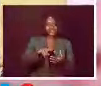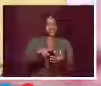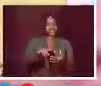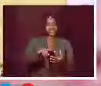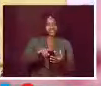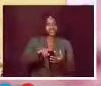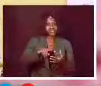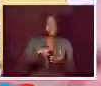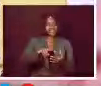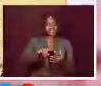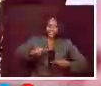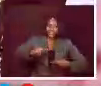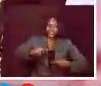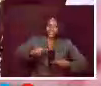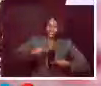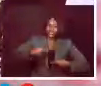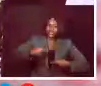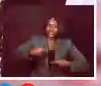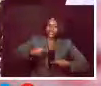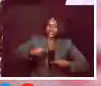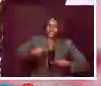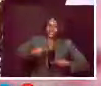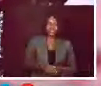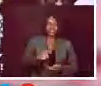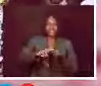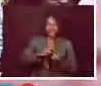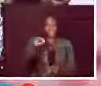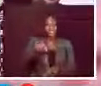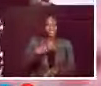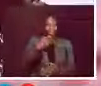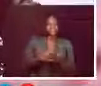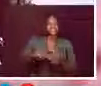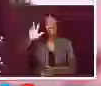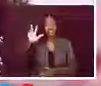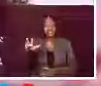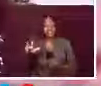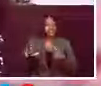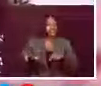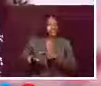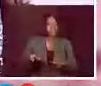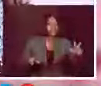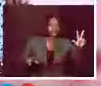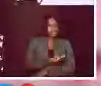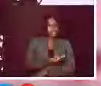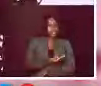argument. They are supposed to be 3, and we are supposed to be 2.